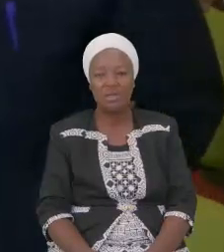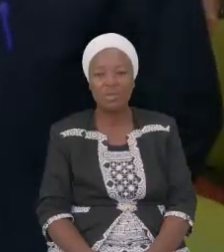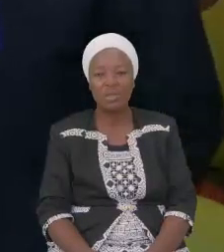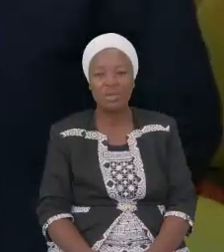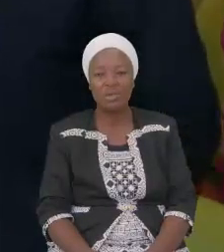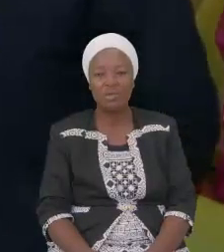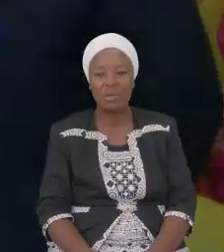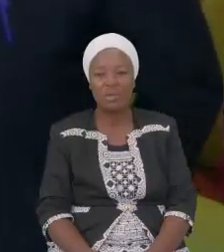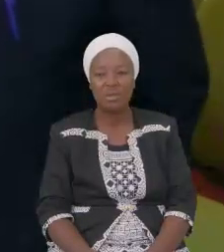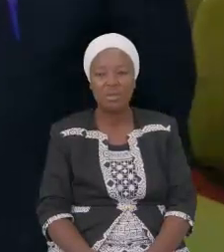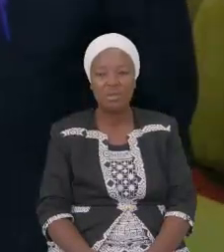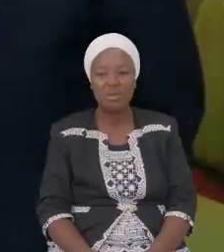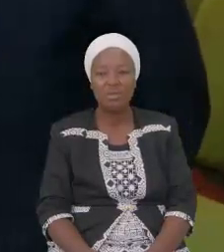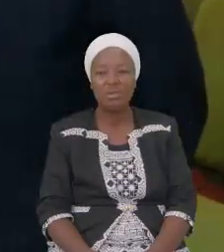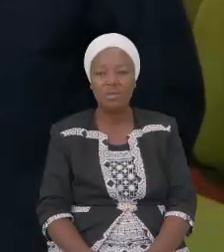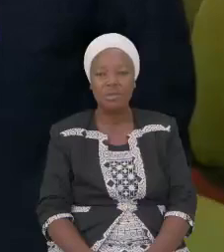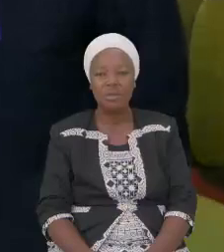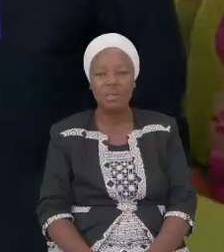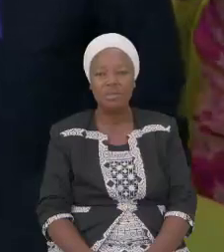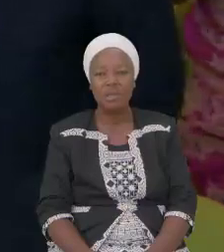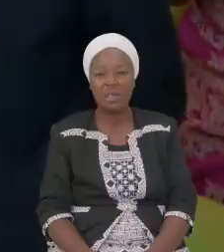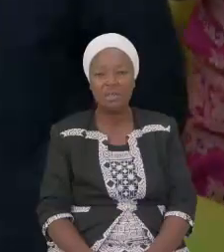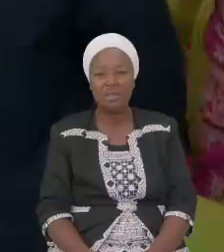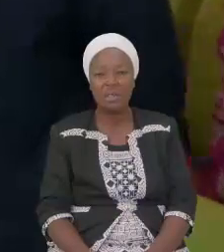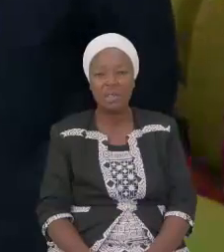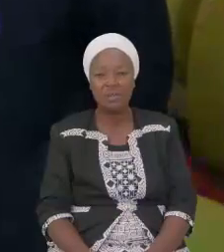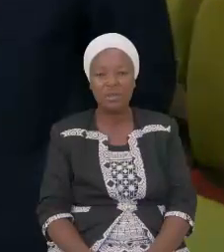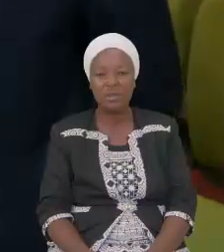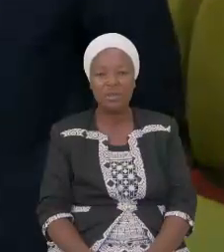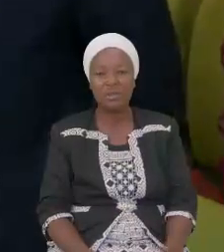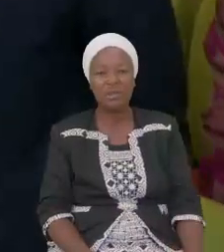My brethren, it's time.